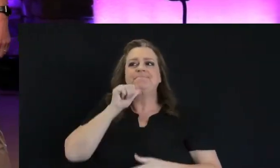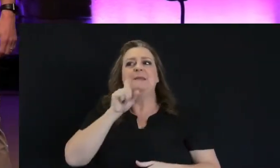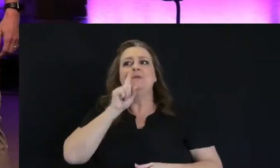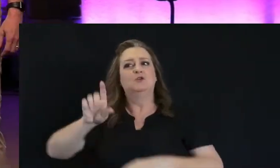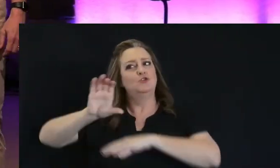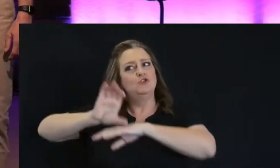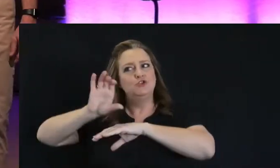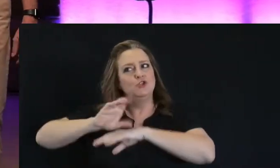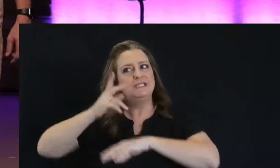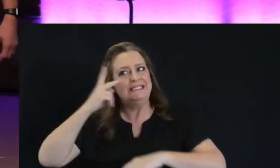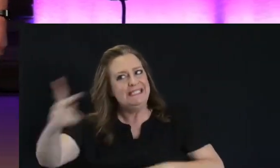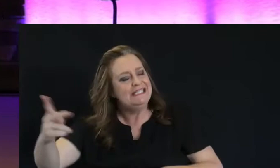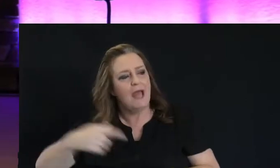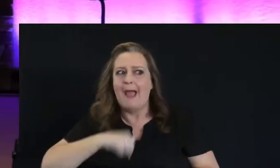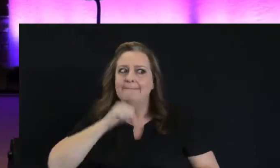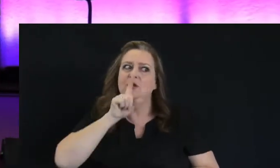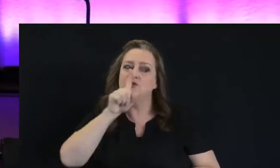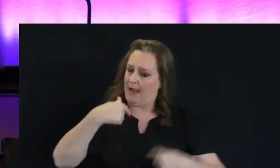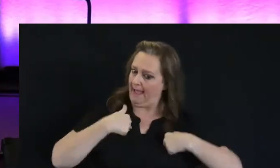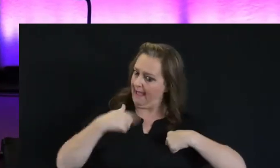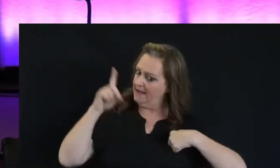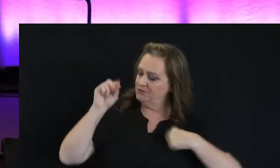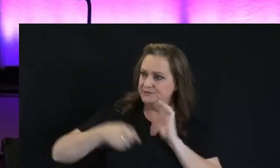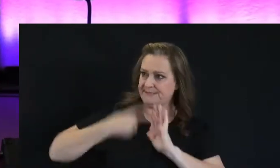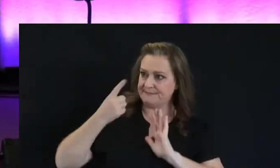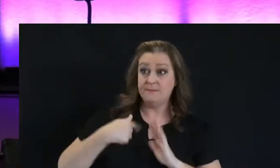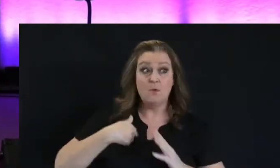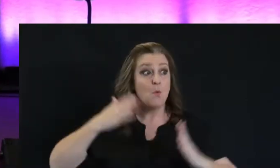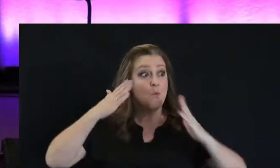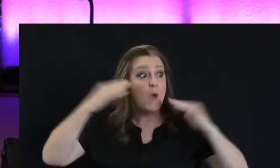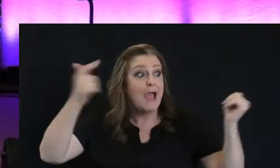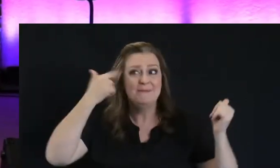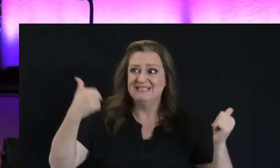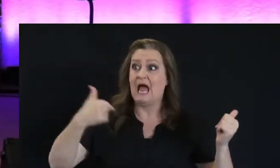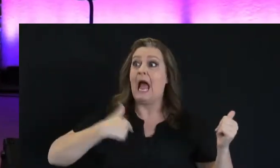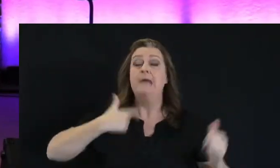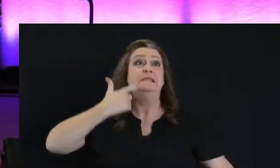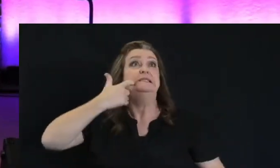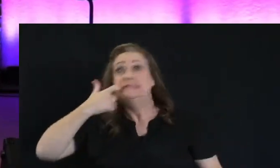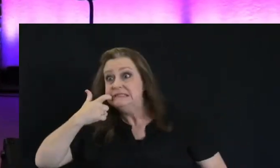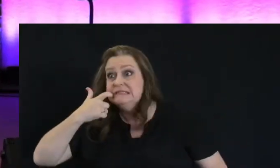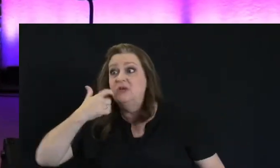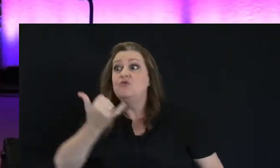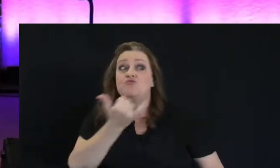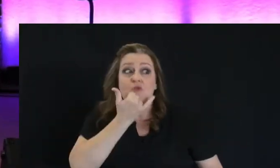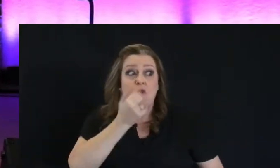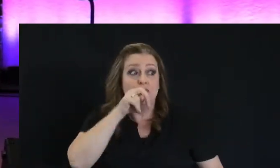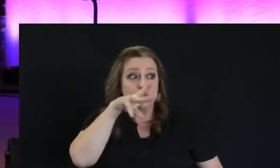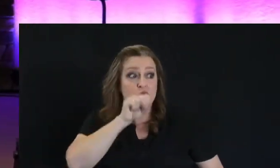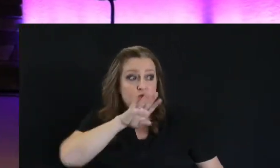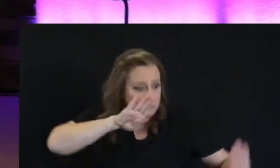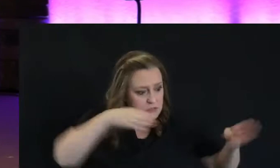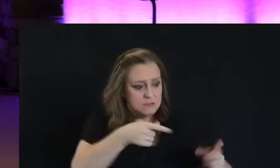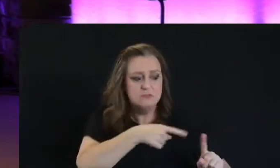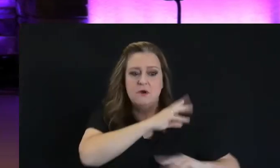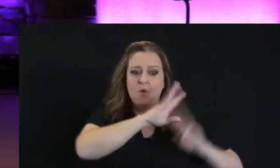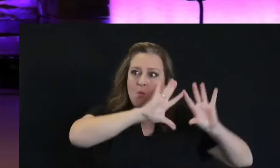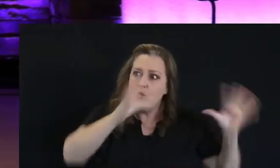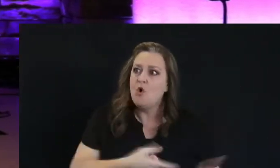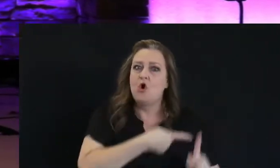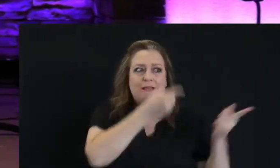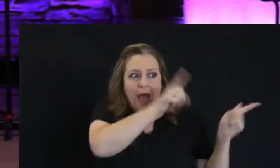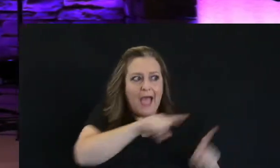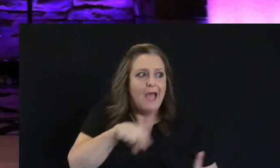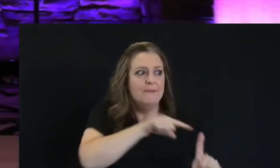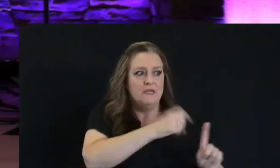church does. I'm not so sure I do. And you want to know why? Because I'm addicted to all the wrong news. I'm addicted to all the